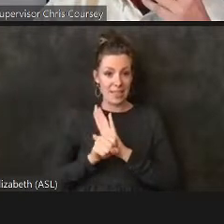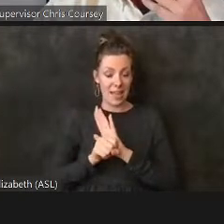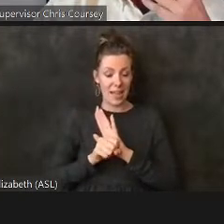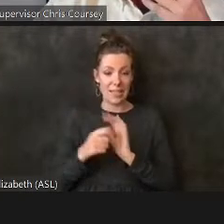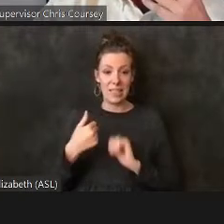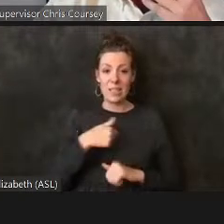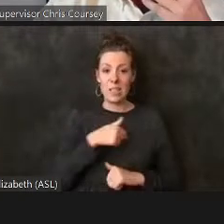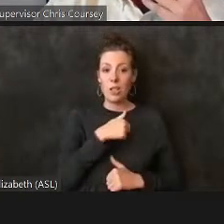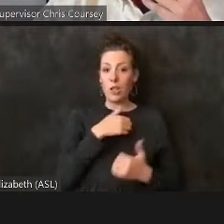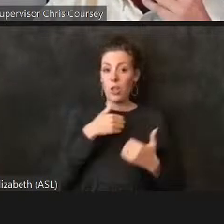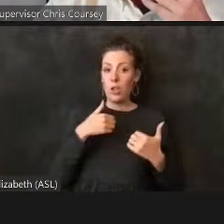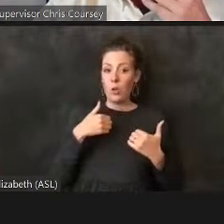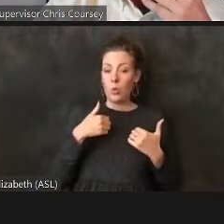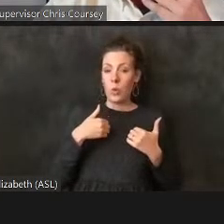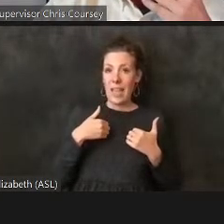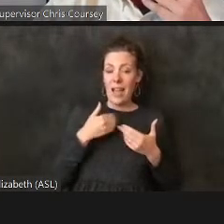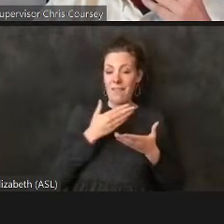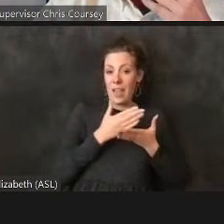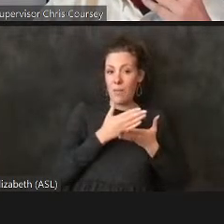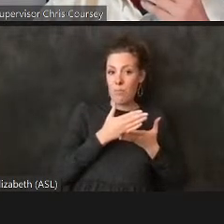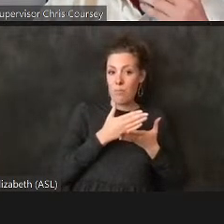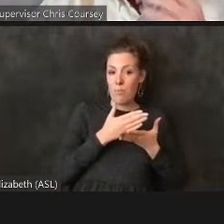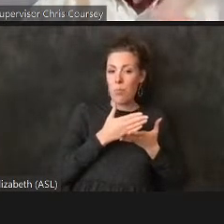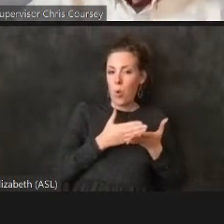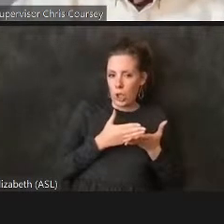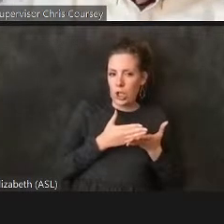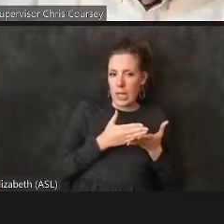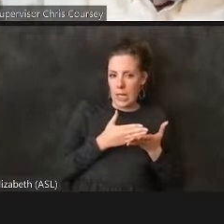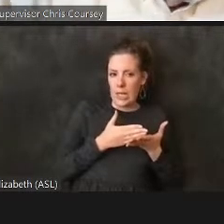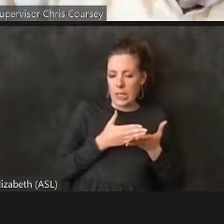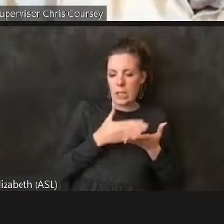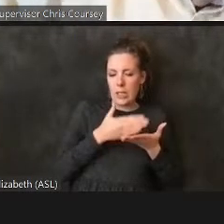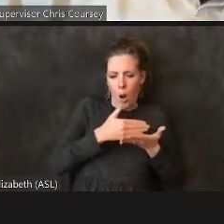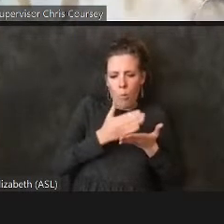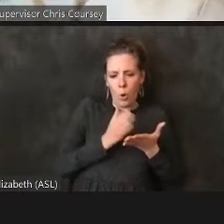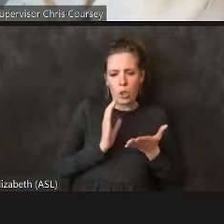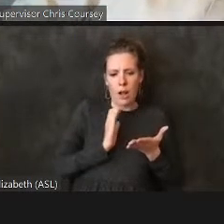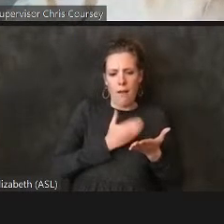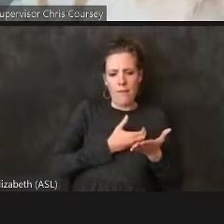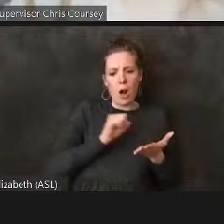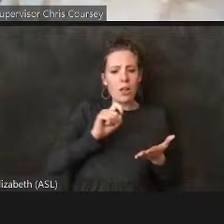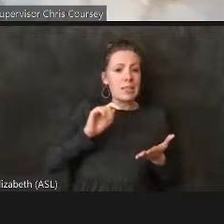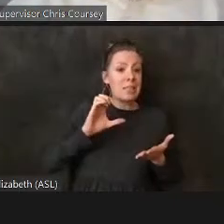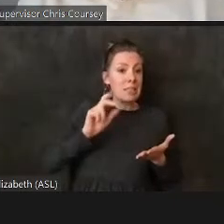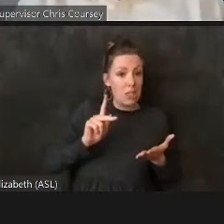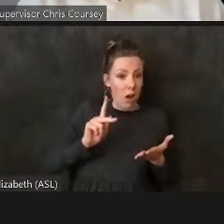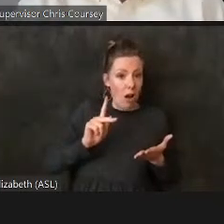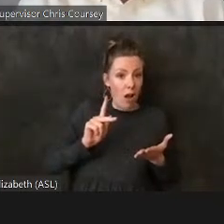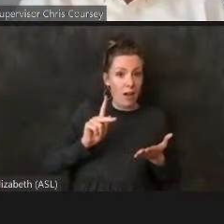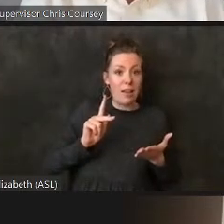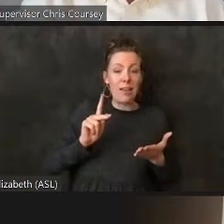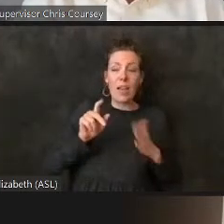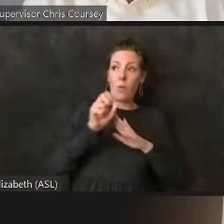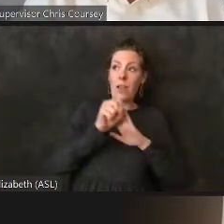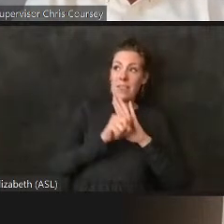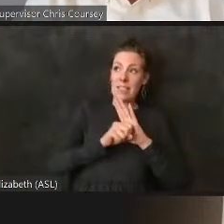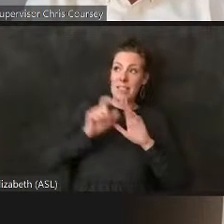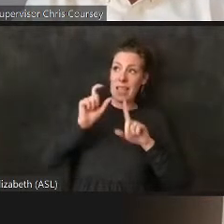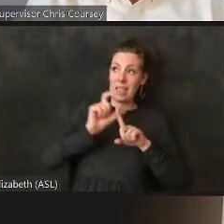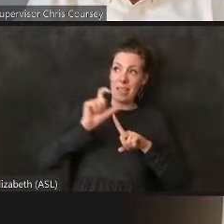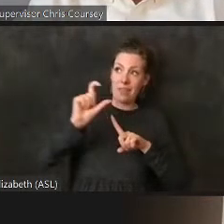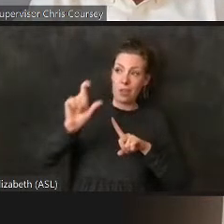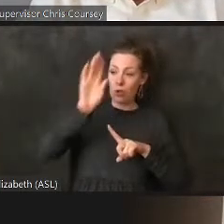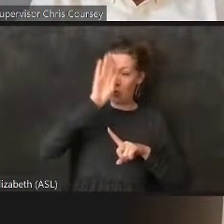a portion, we allocate a portion of our stock and have the state distribute it directly